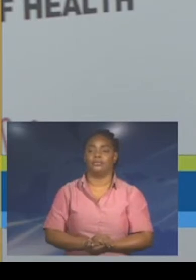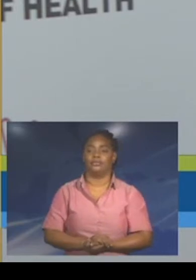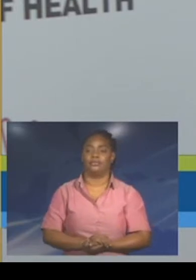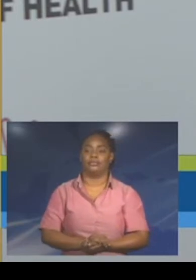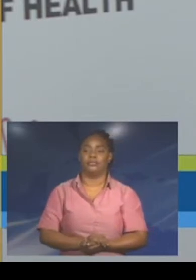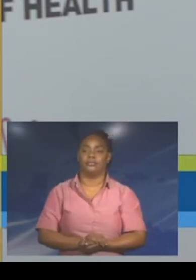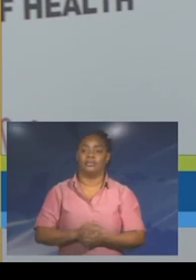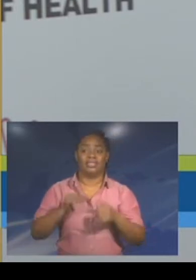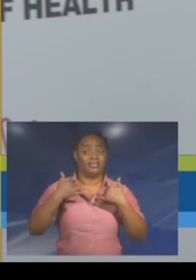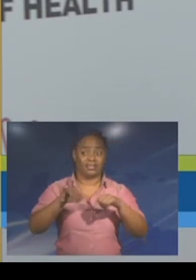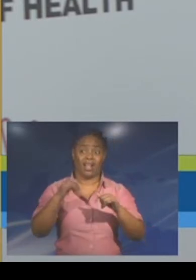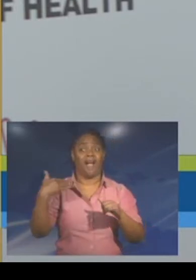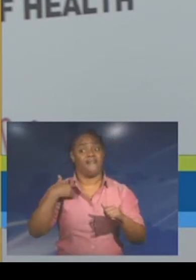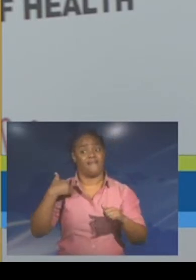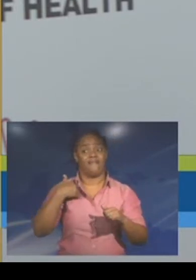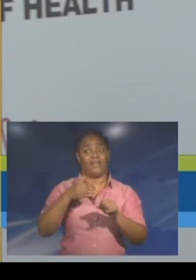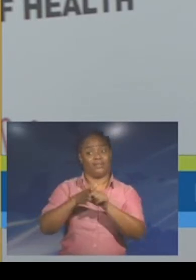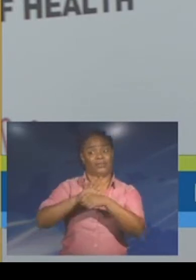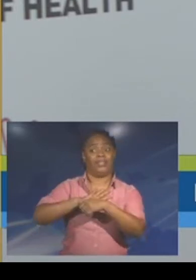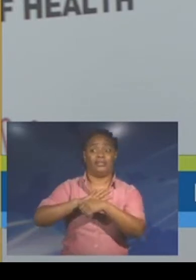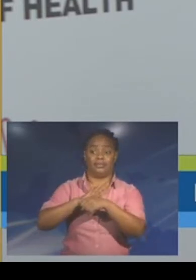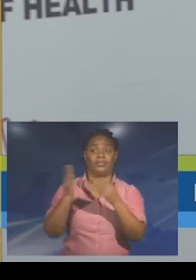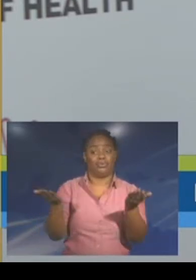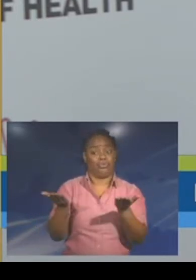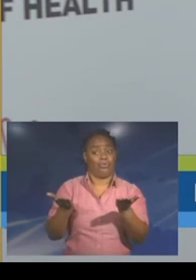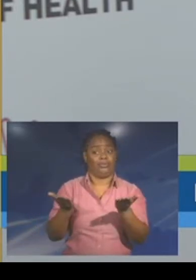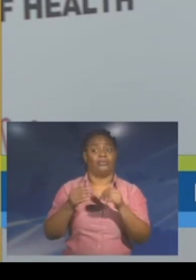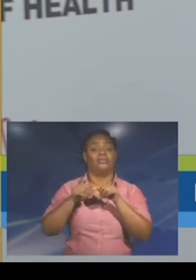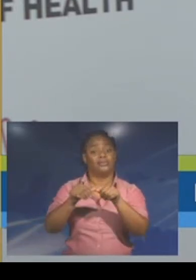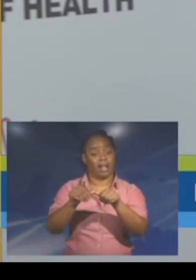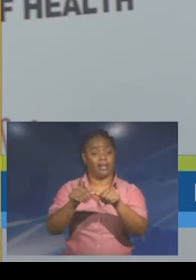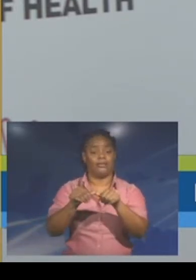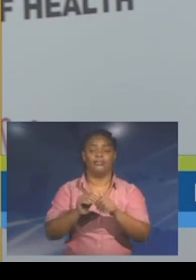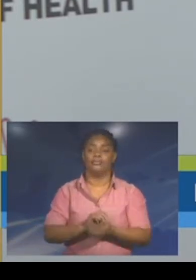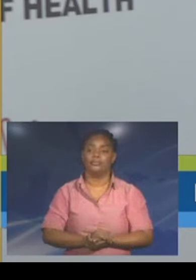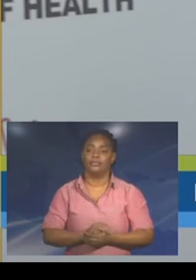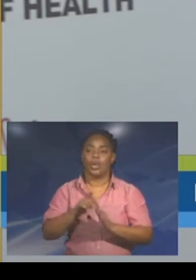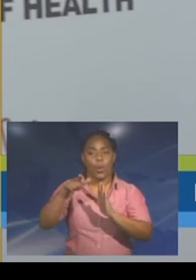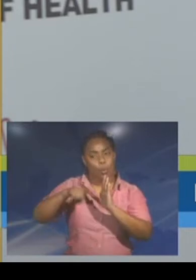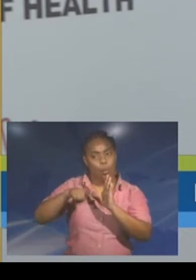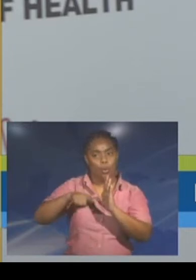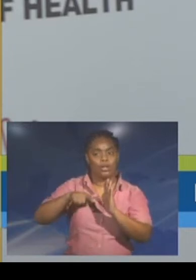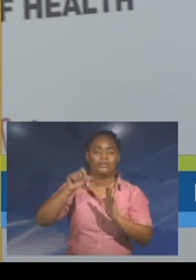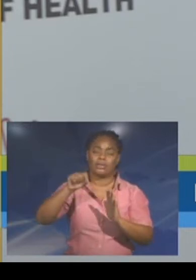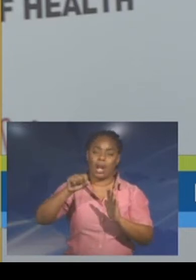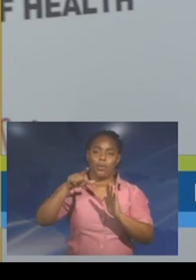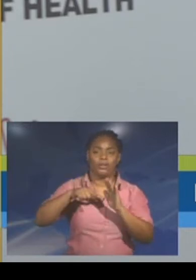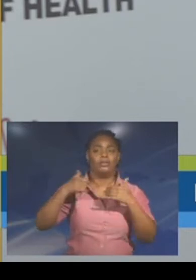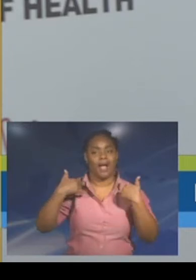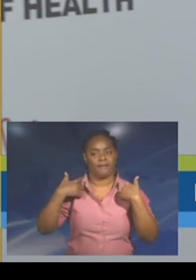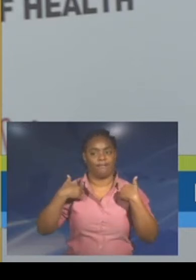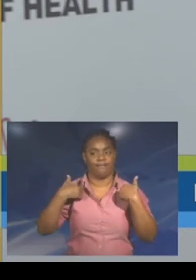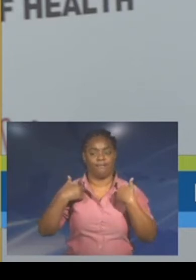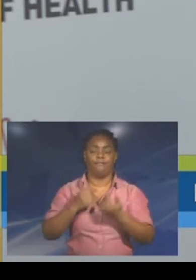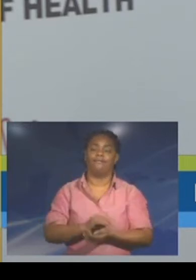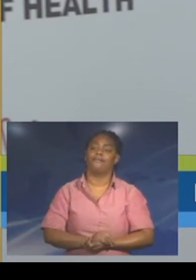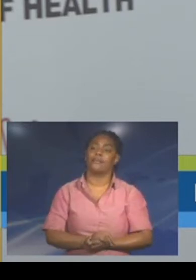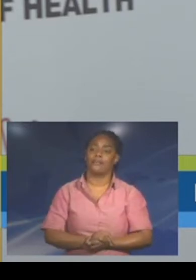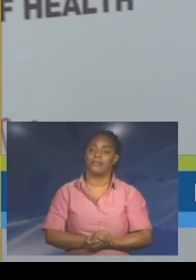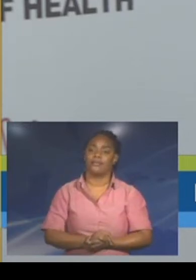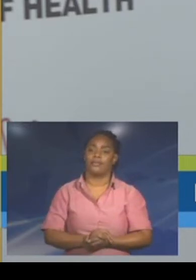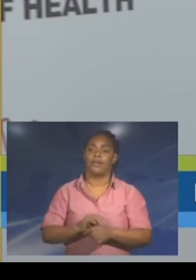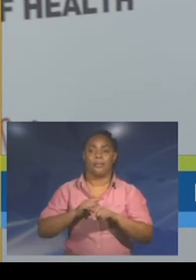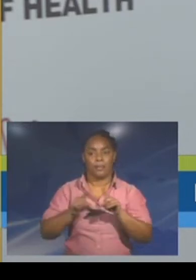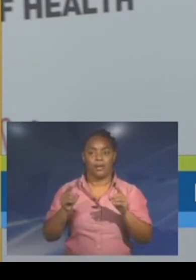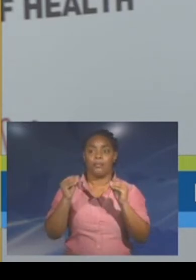variant of concern in circulation at some point, albeit at a very low level in Trinidad and Tobago. And of course, the predominant variant we